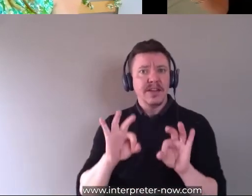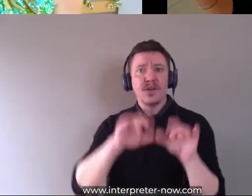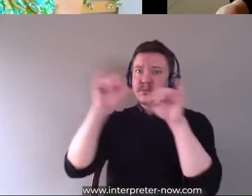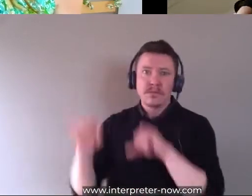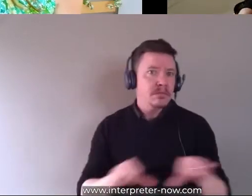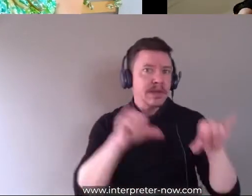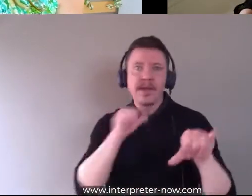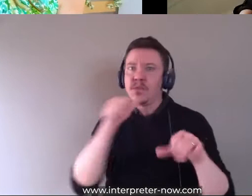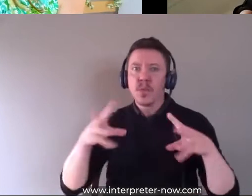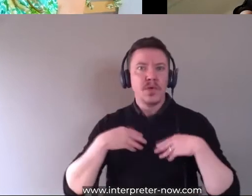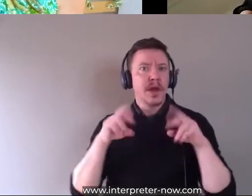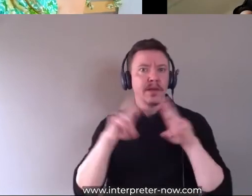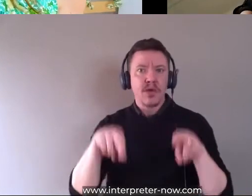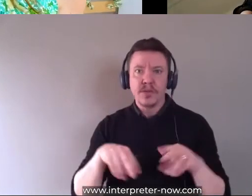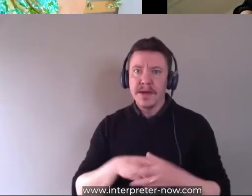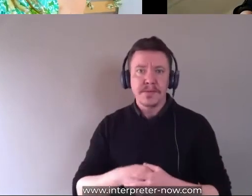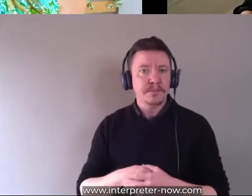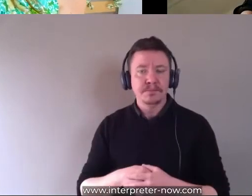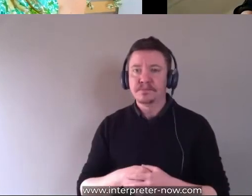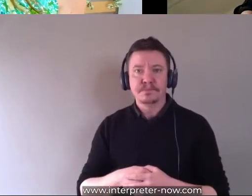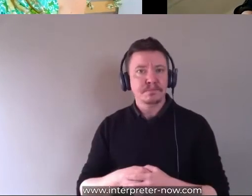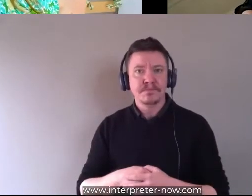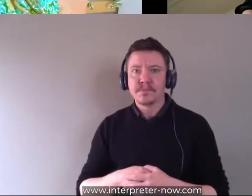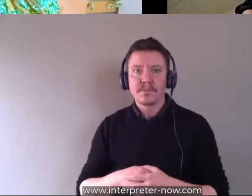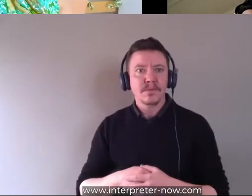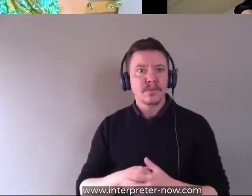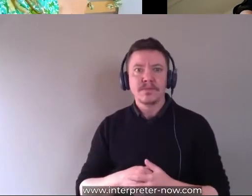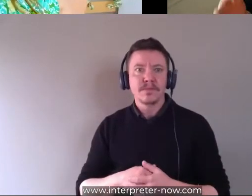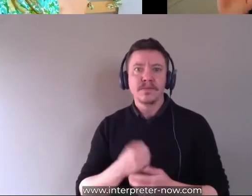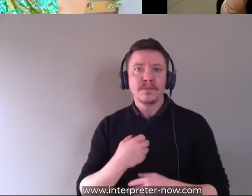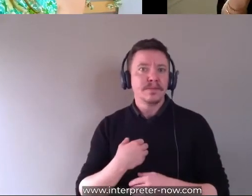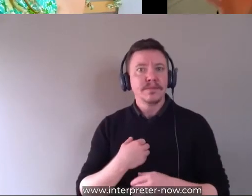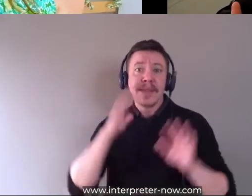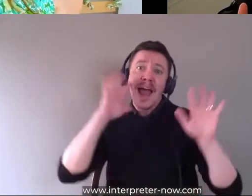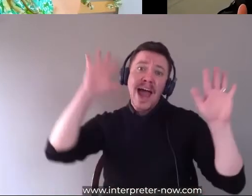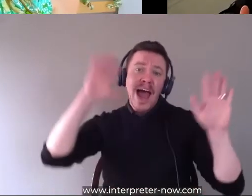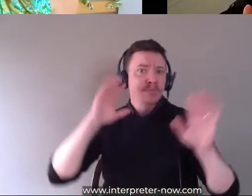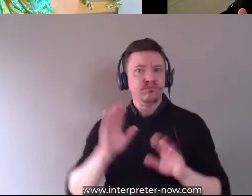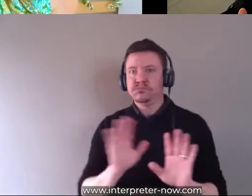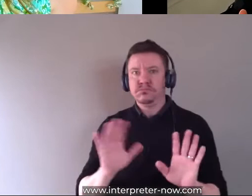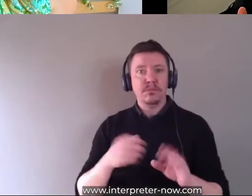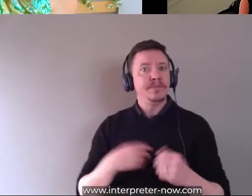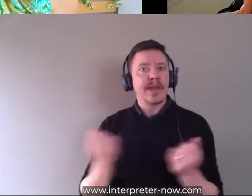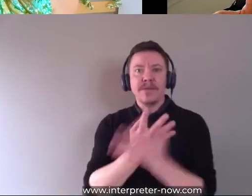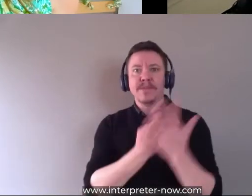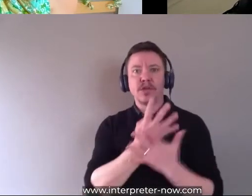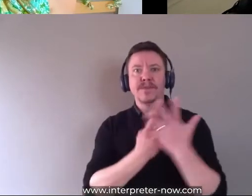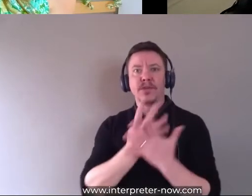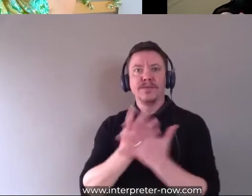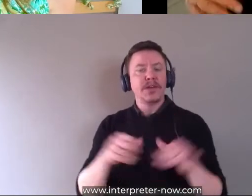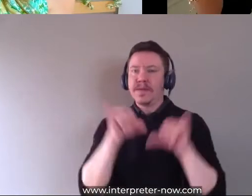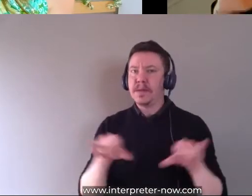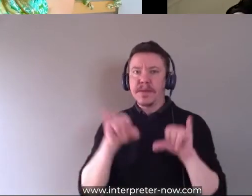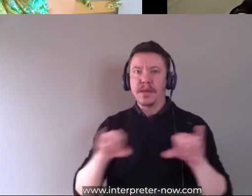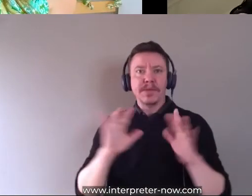accept resumes. We do not accept warm introductions. Everyone is filtered to the exact same online